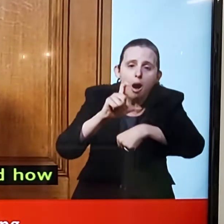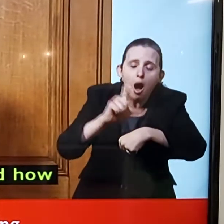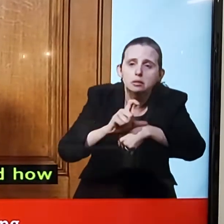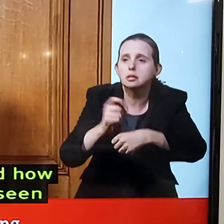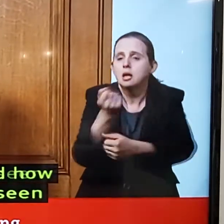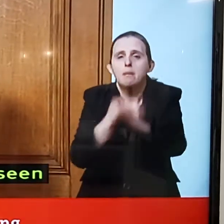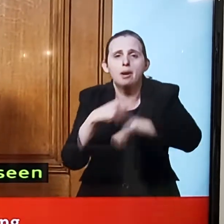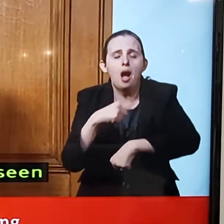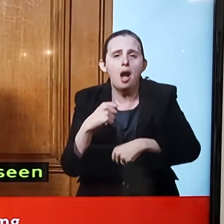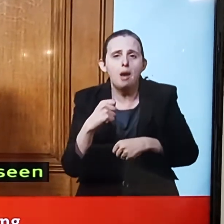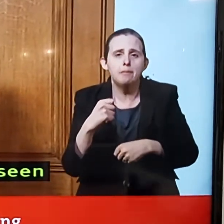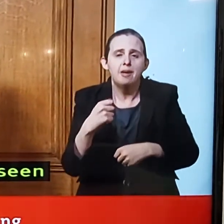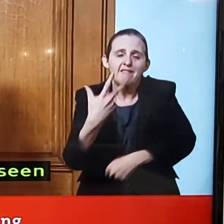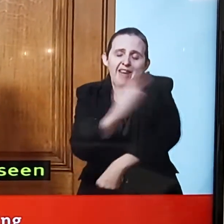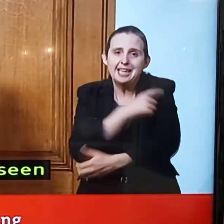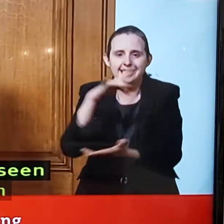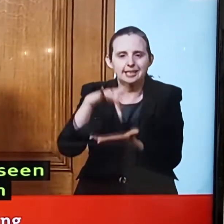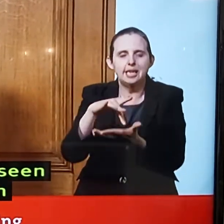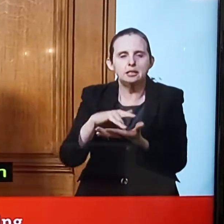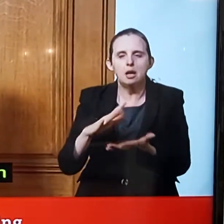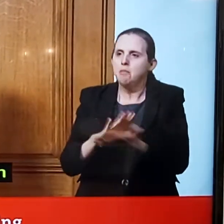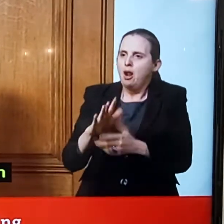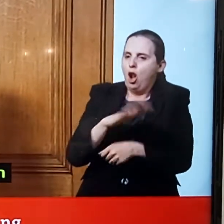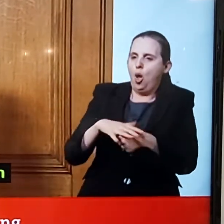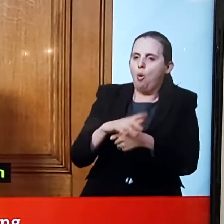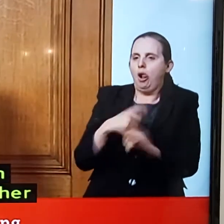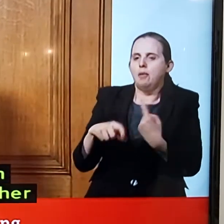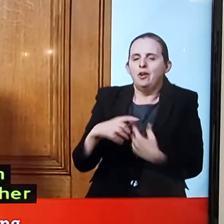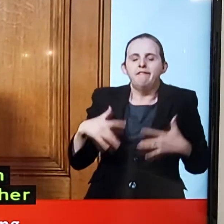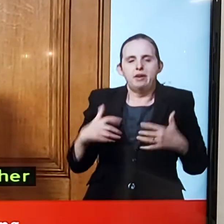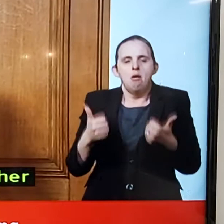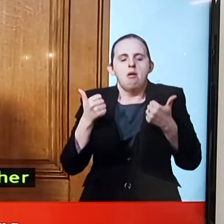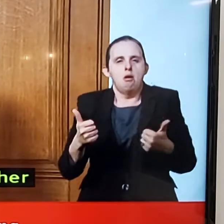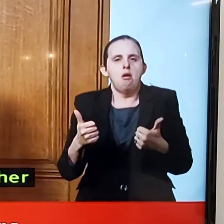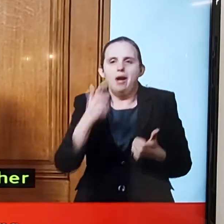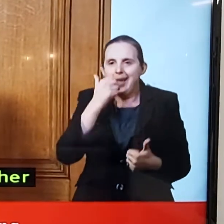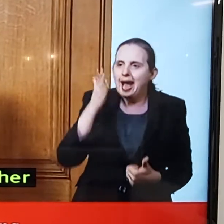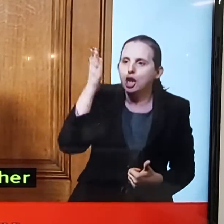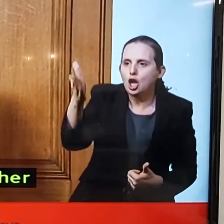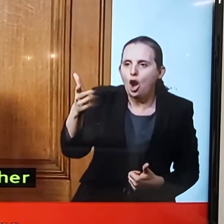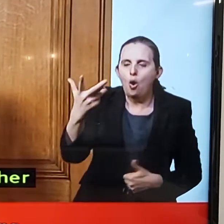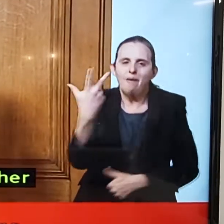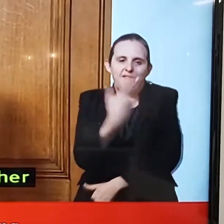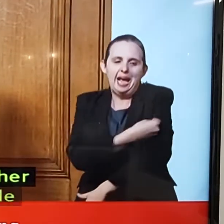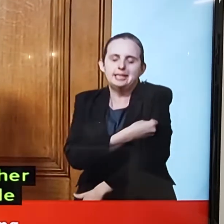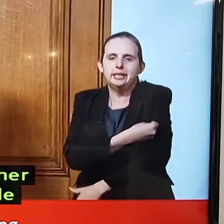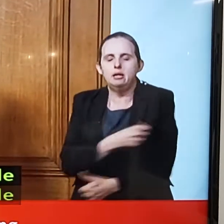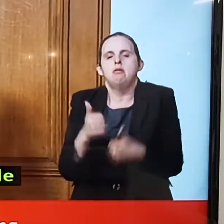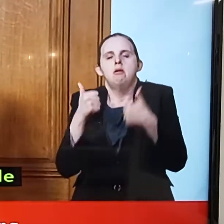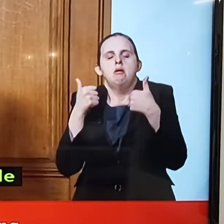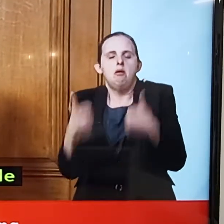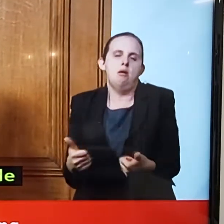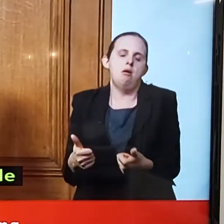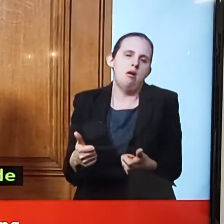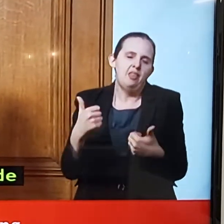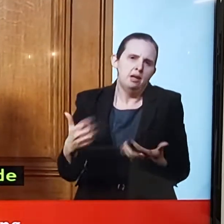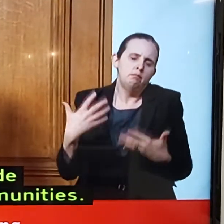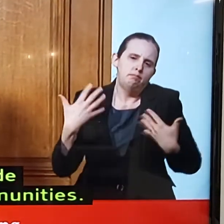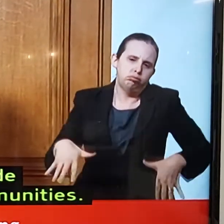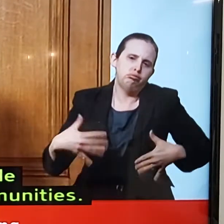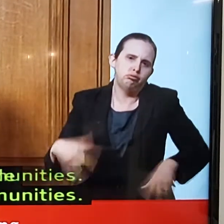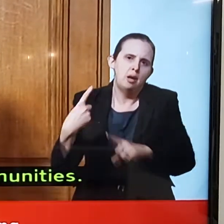some local communities. And that is important. The point I wanted to raise was, if, for example, we take some of the very